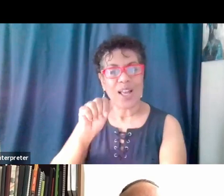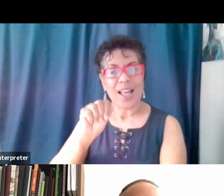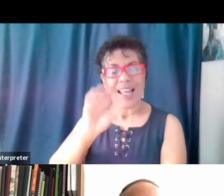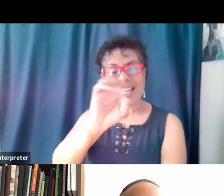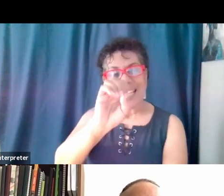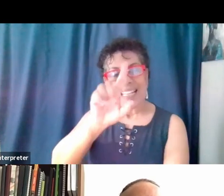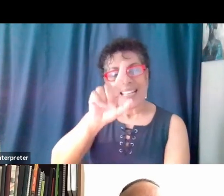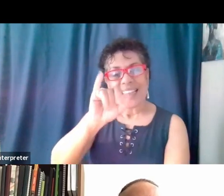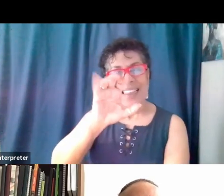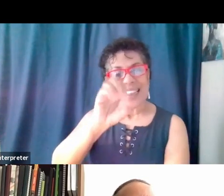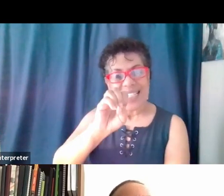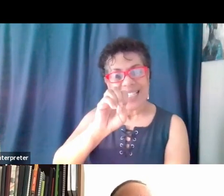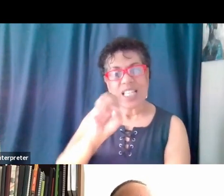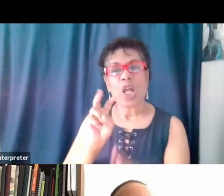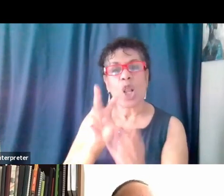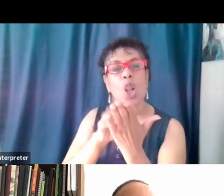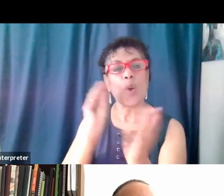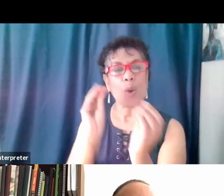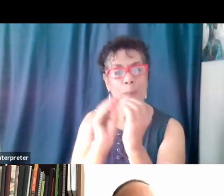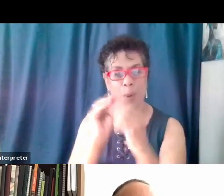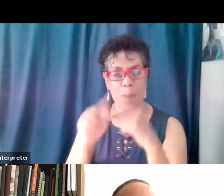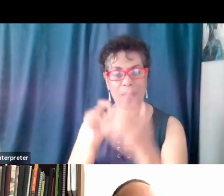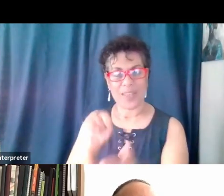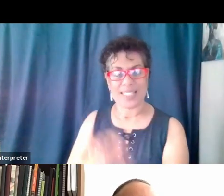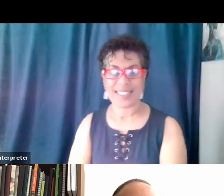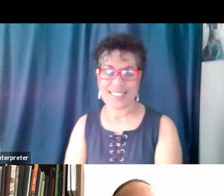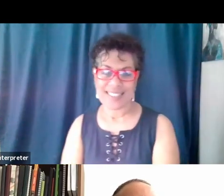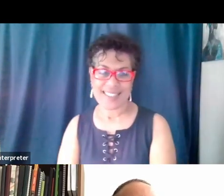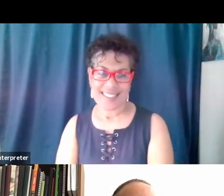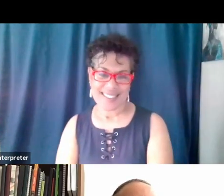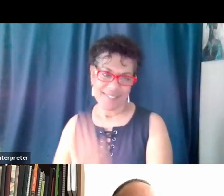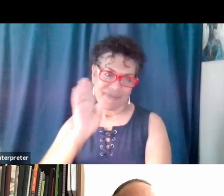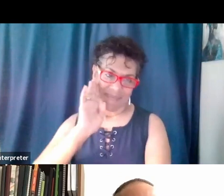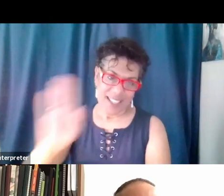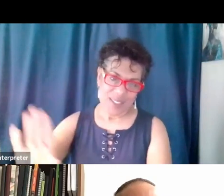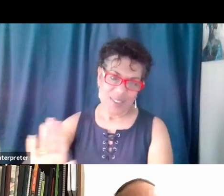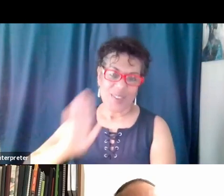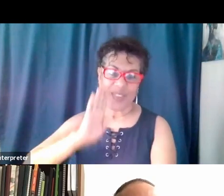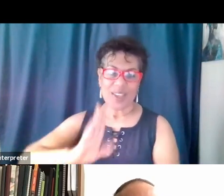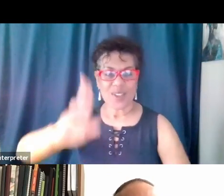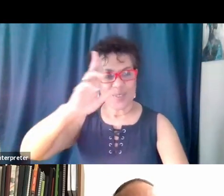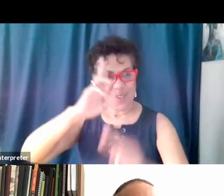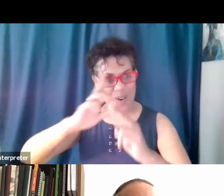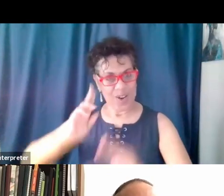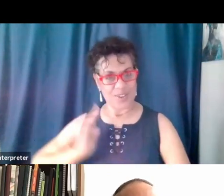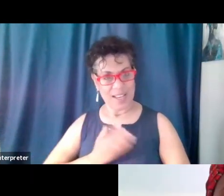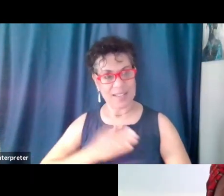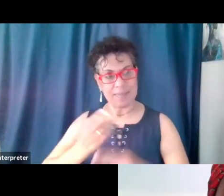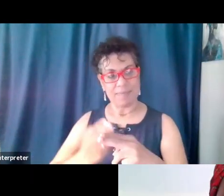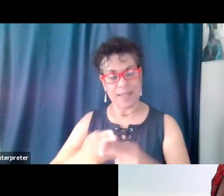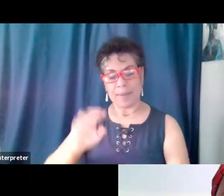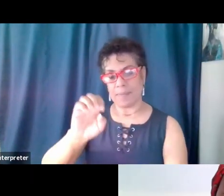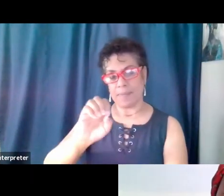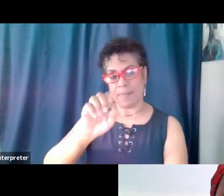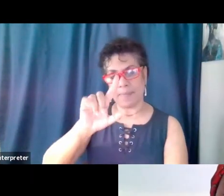about Abilities Dance. Hi, thank you for having me. Thank you for honoring us. My name is Elise